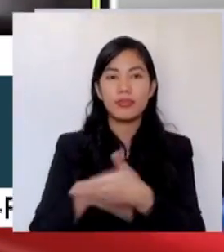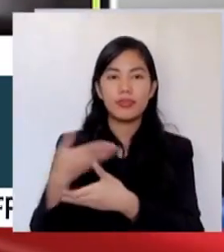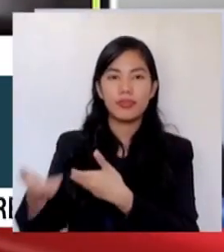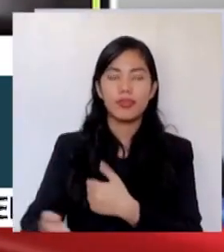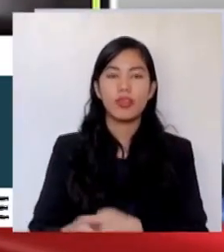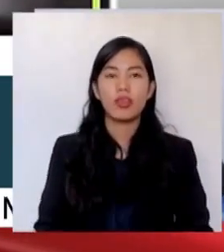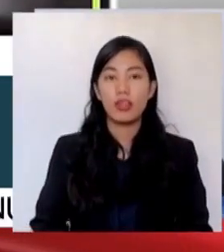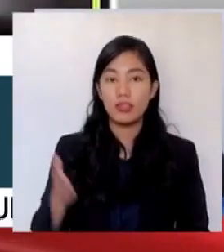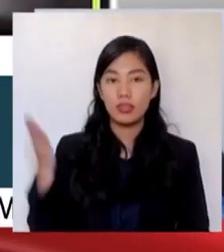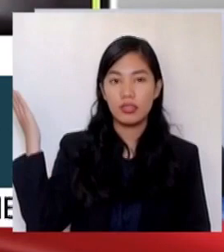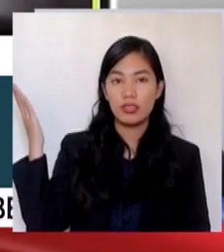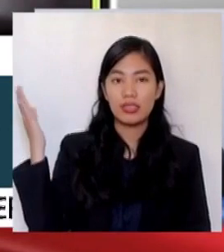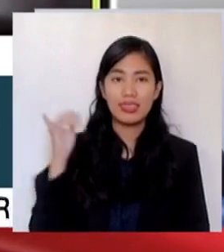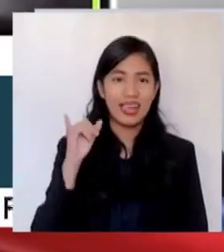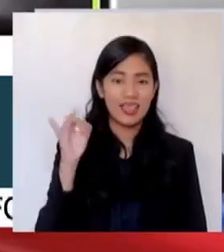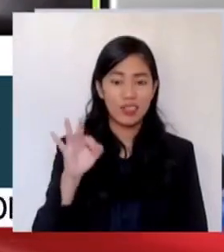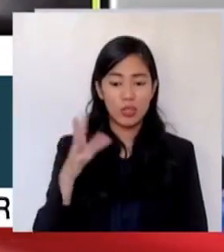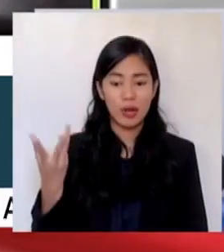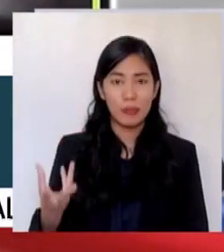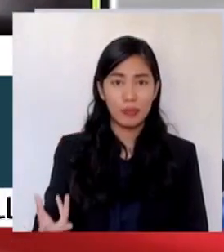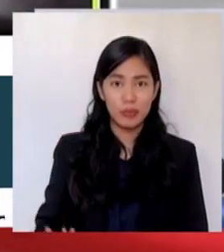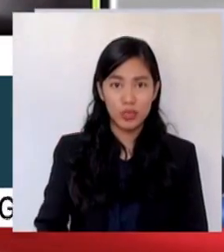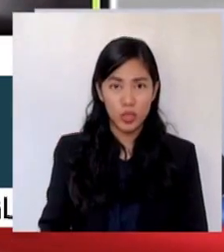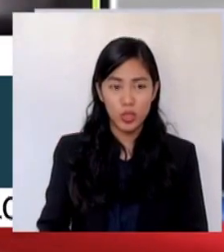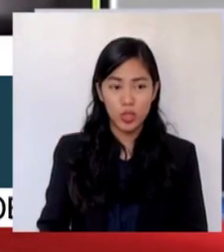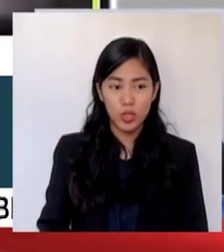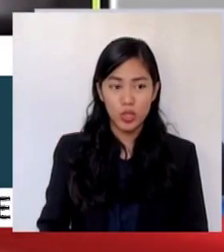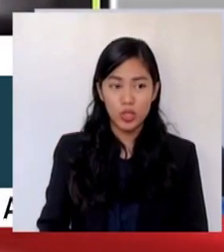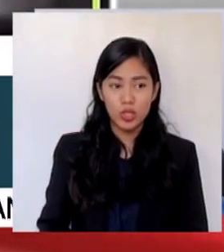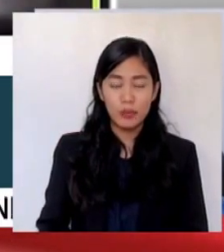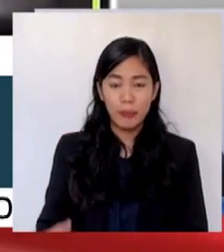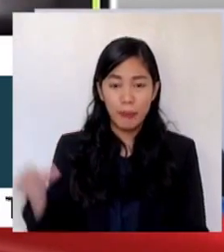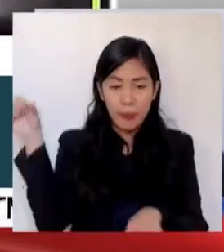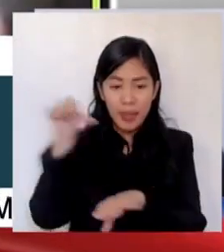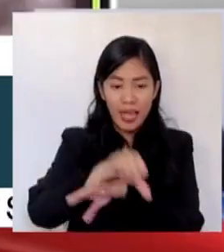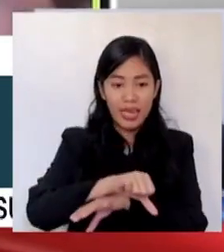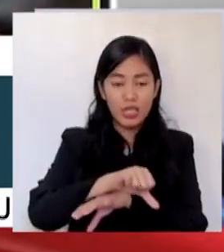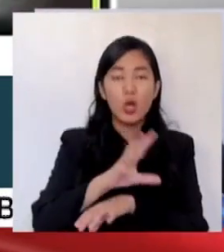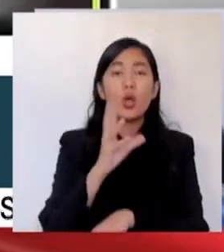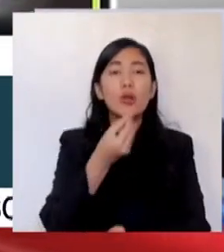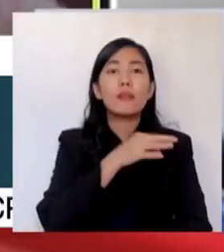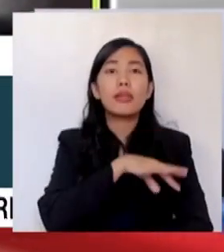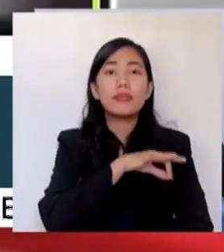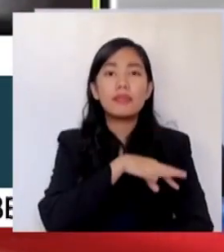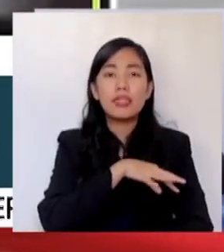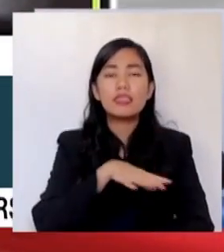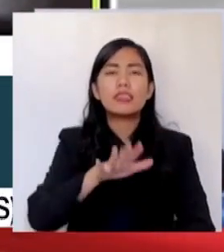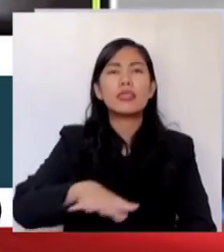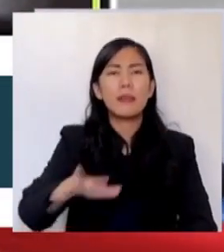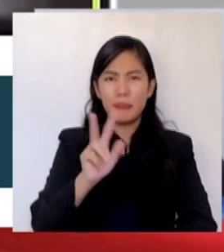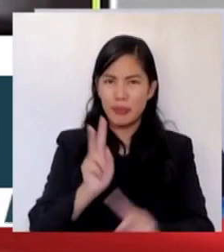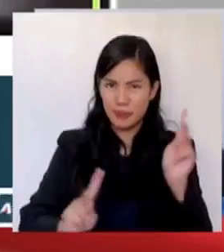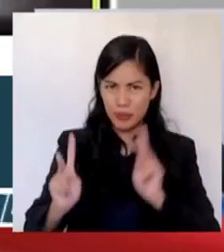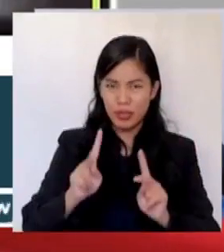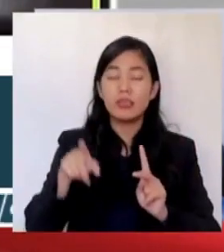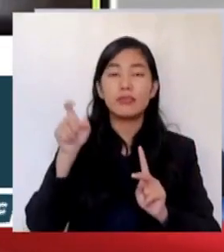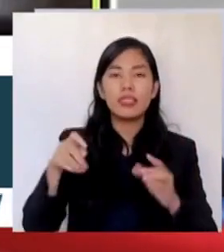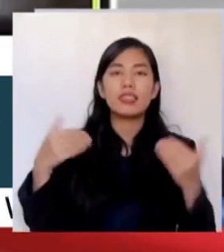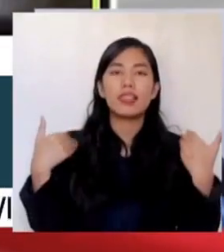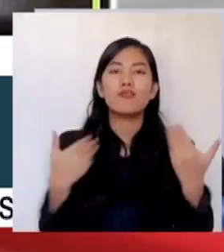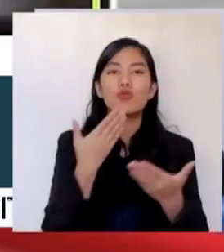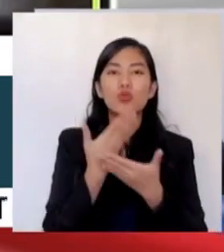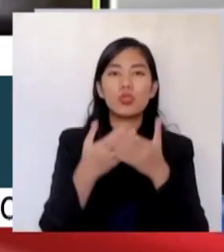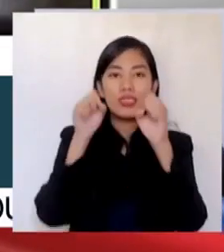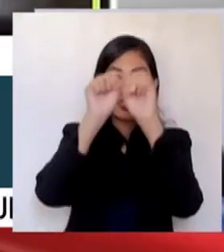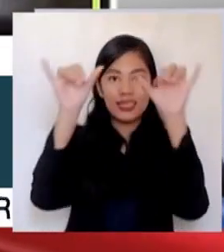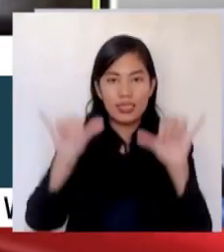yung mga makikinabang doon, kundi buong taong bayan. So para sa akin, kailangan magkaroon ng sistema at mekanismo para na-audit yung aming